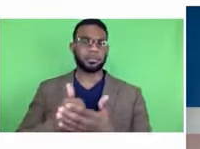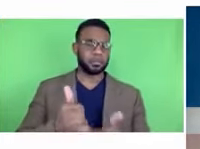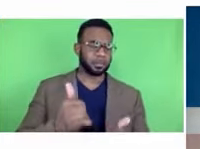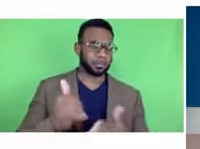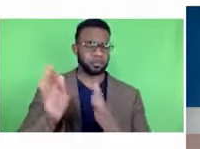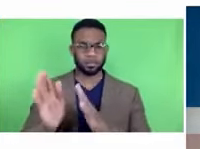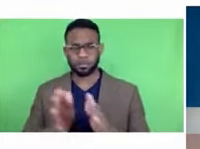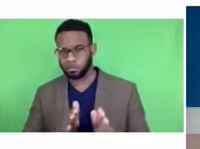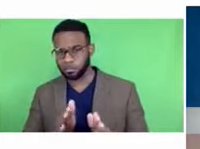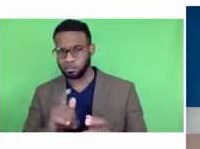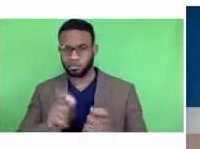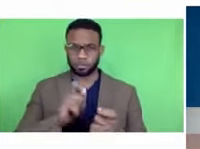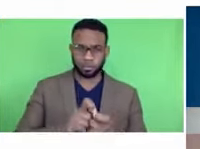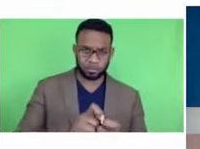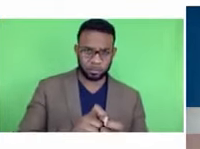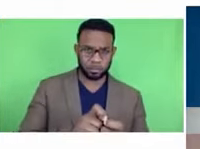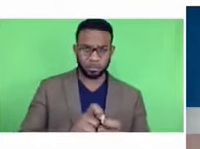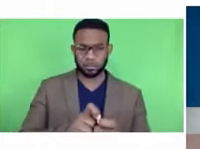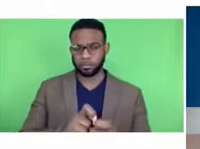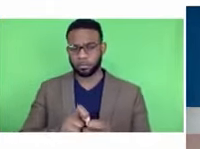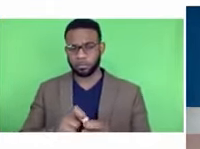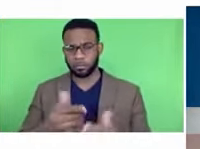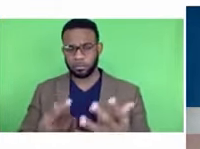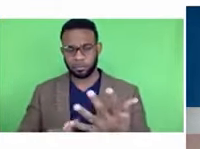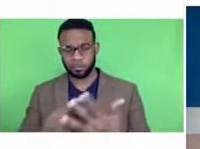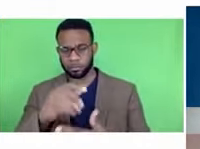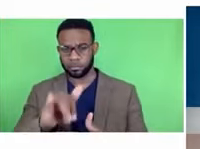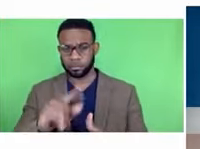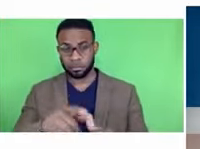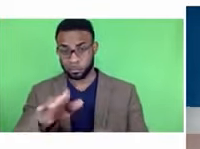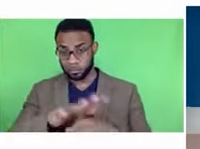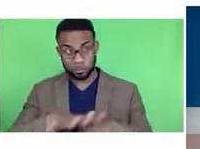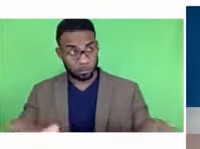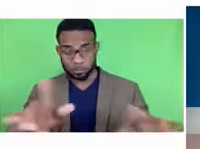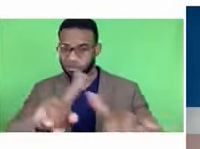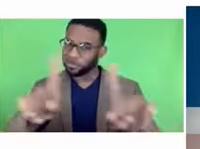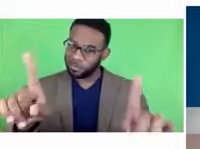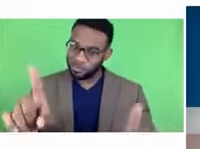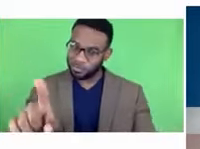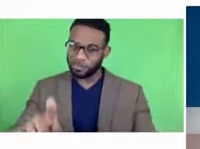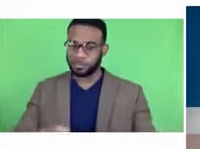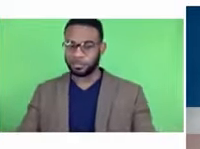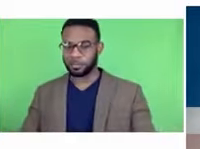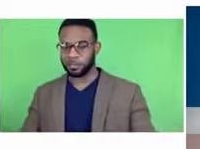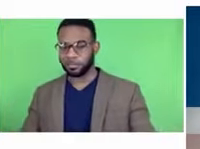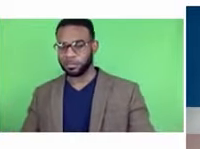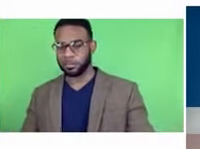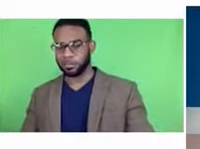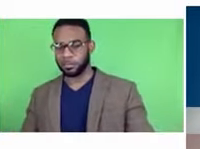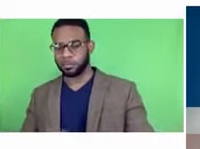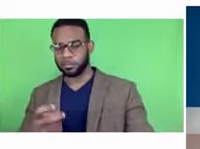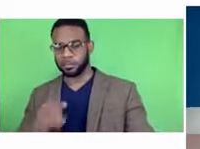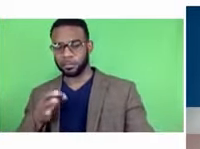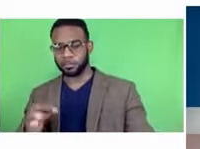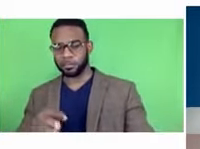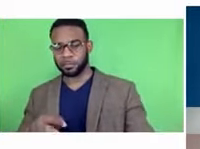organize specific to your situation to get through that. And then you're in the field and it's different. And it's hard to explain because that's